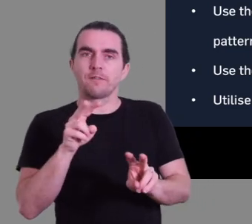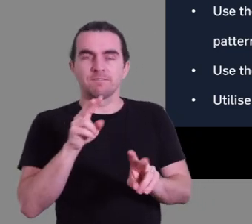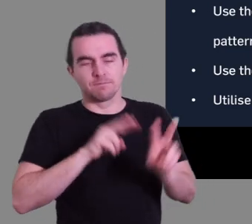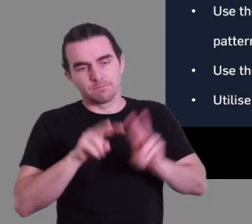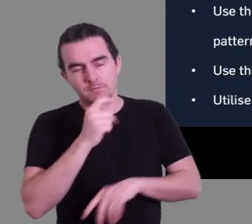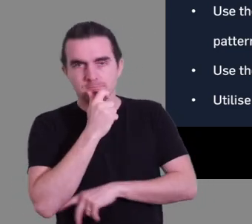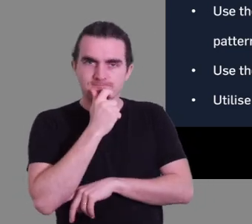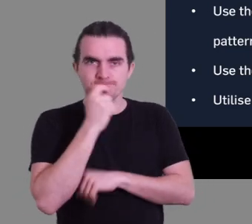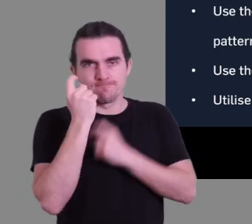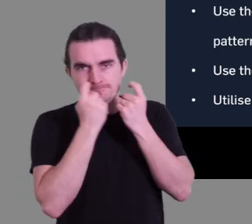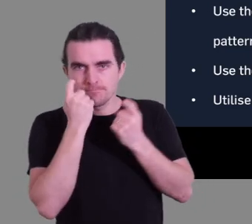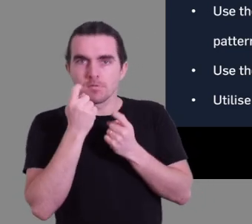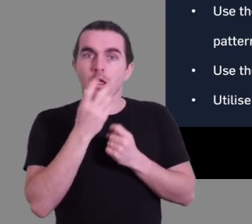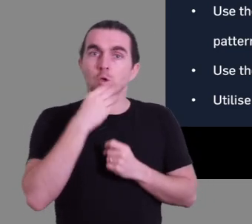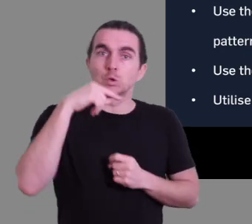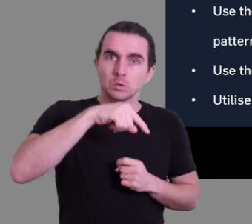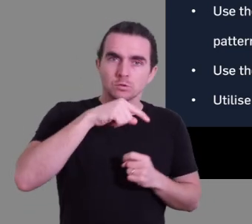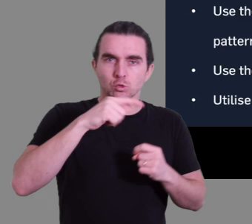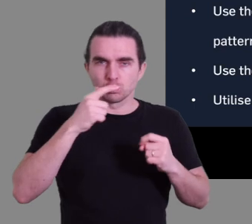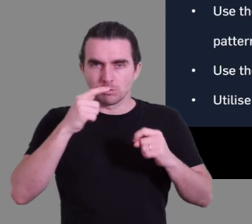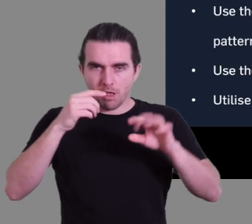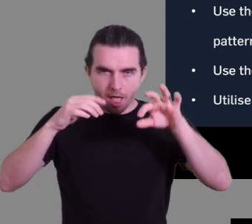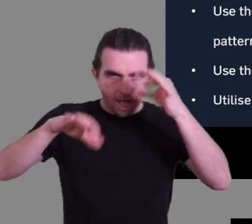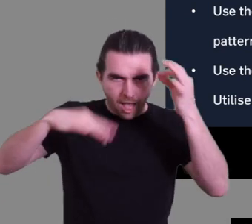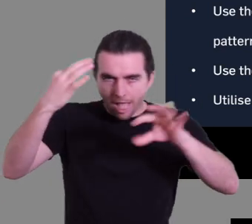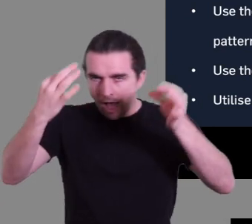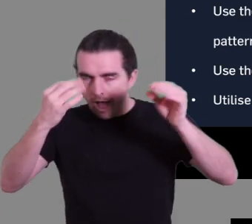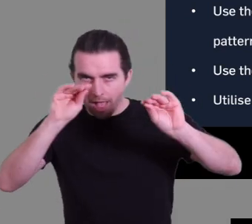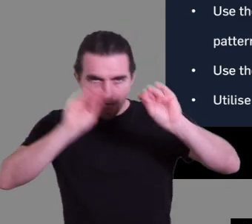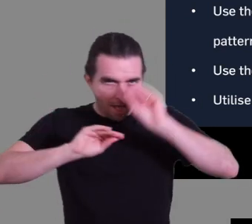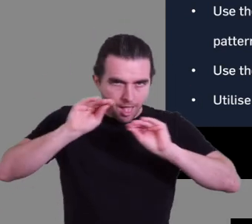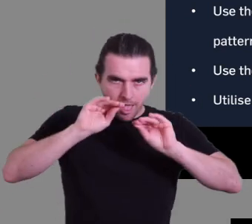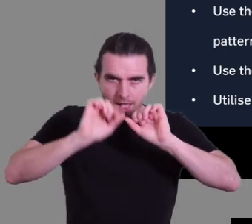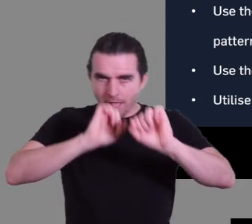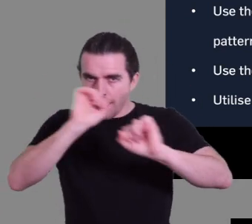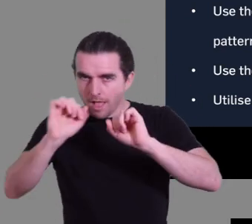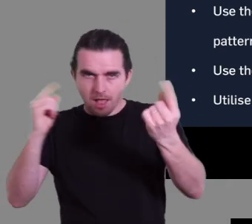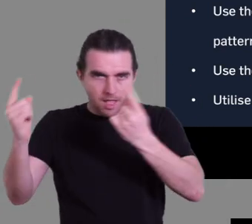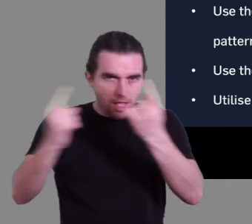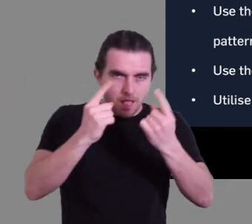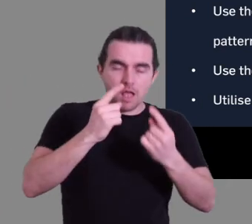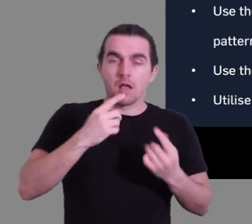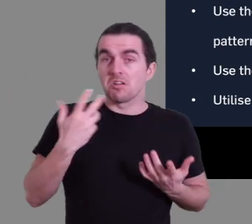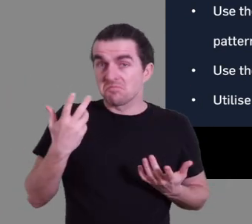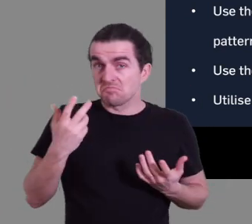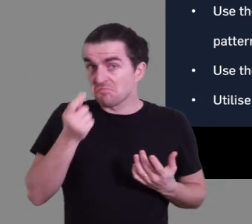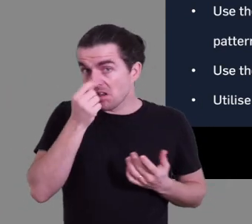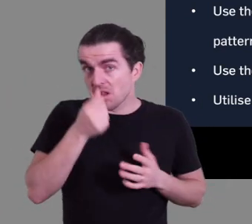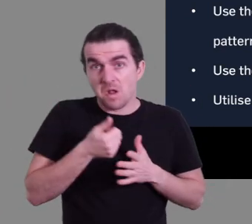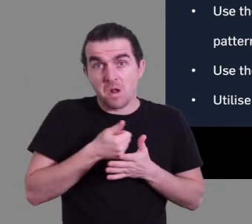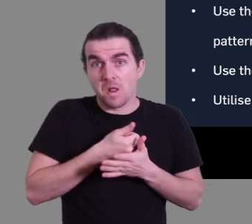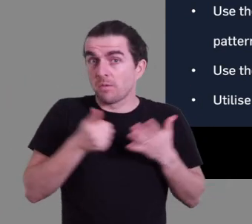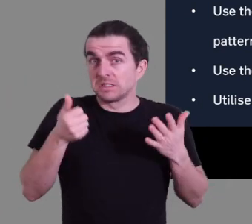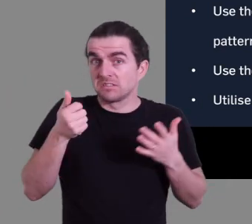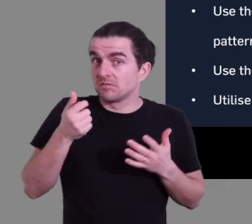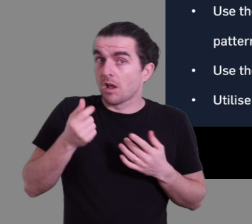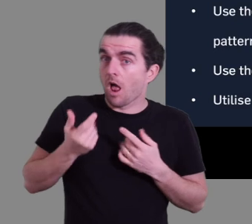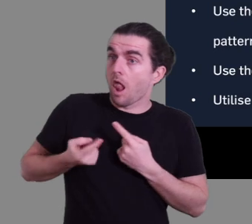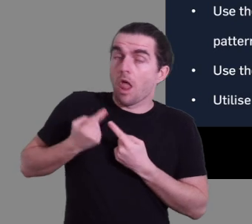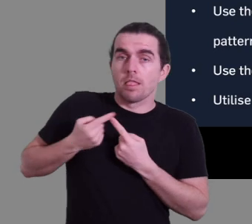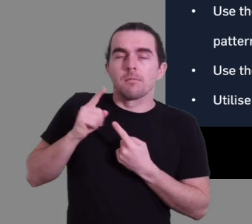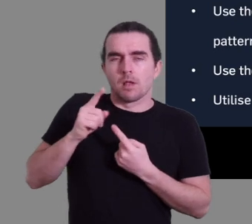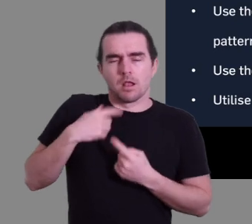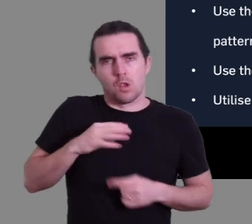way, an observational tool for them to, I suppose, unpack it and start looking at things in a little bit more detail. But then I suppose